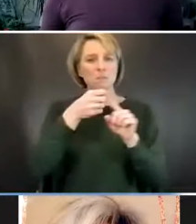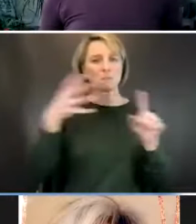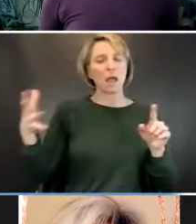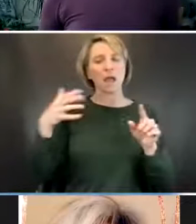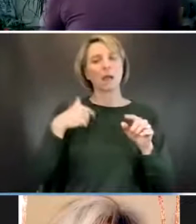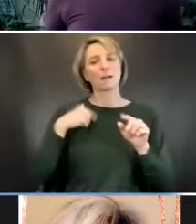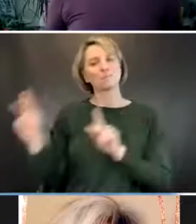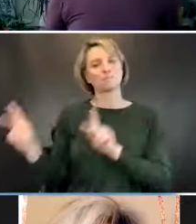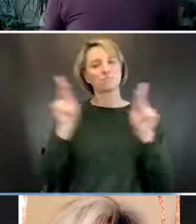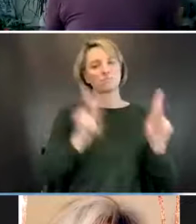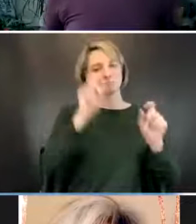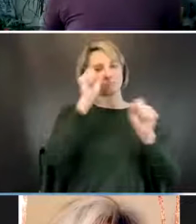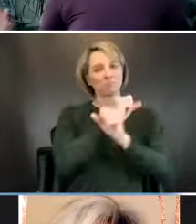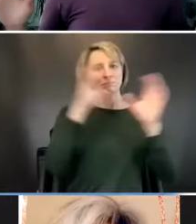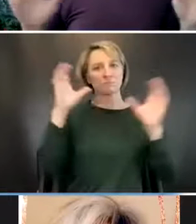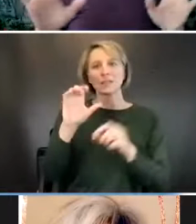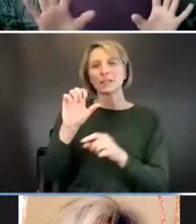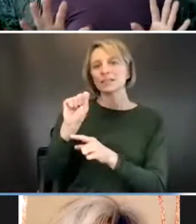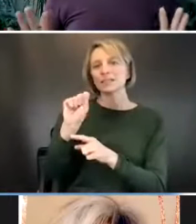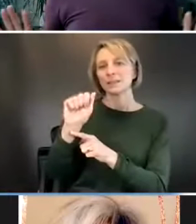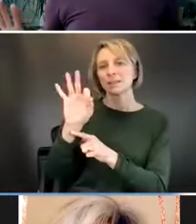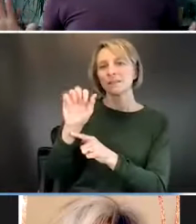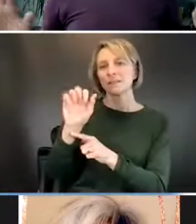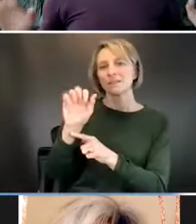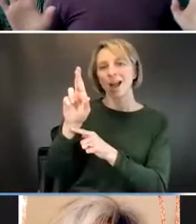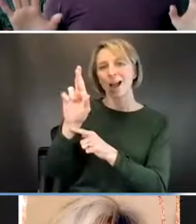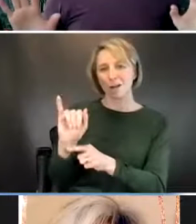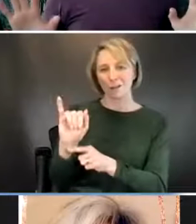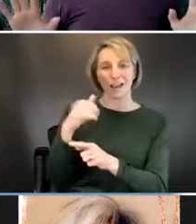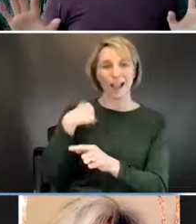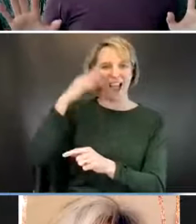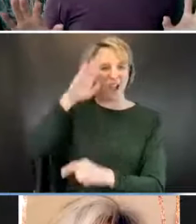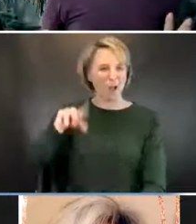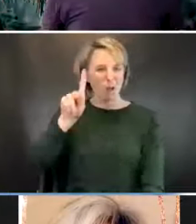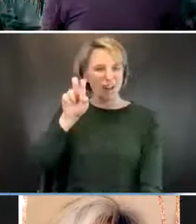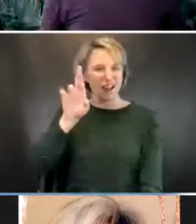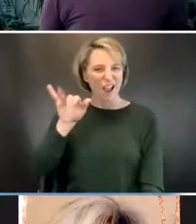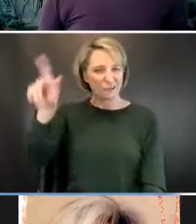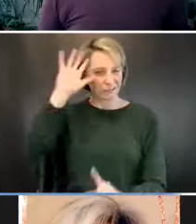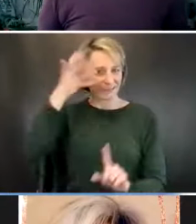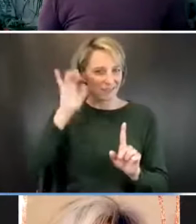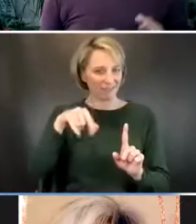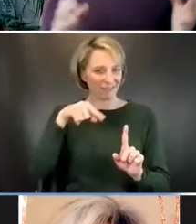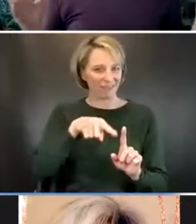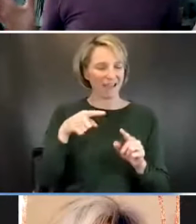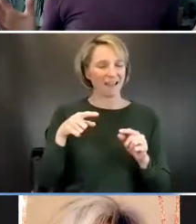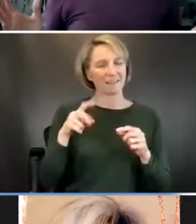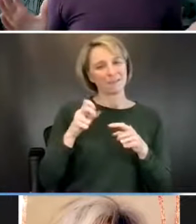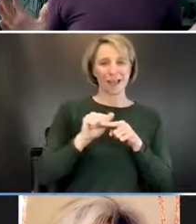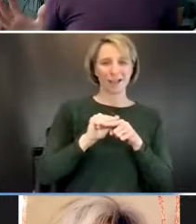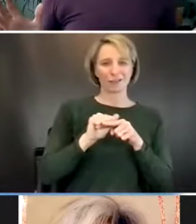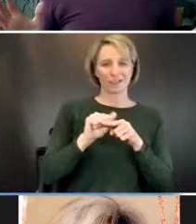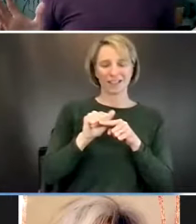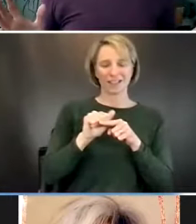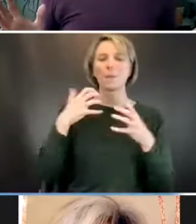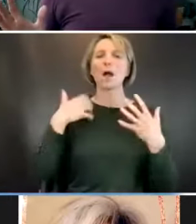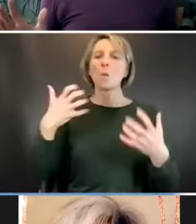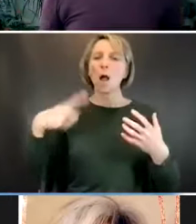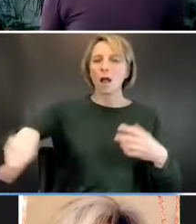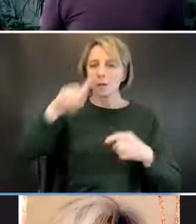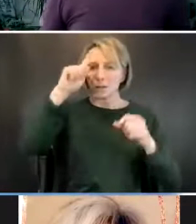are welcomed to really let yourself go in your imagination here. And we are all going on safari to